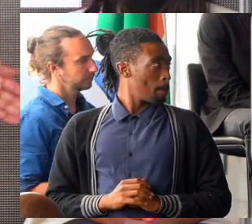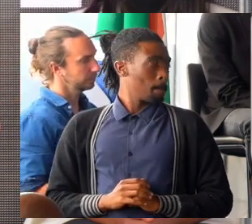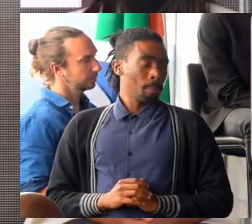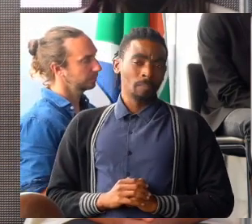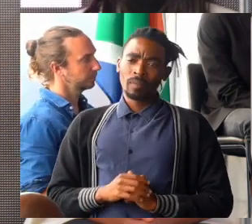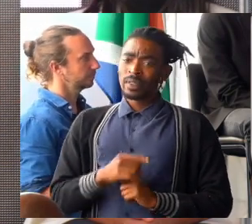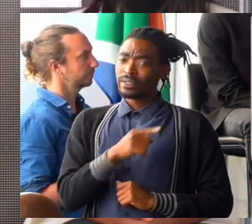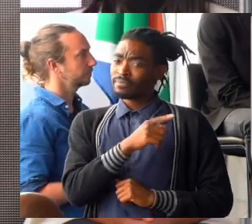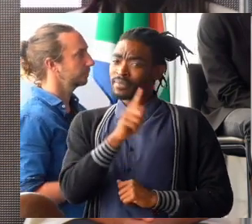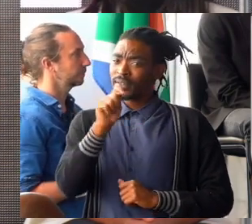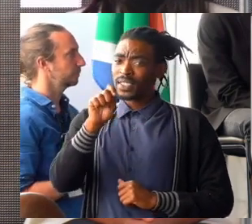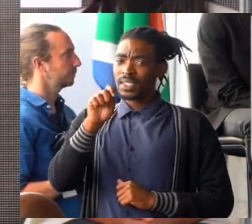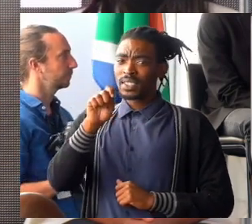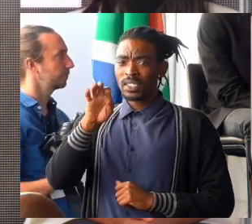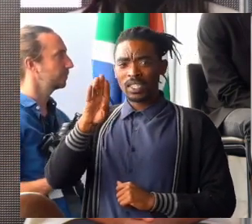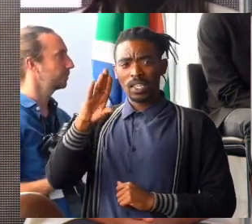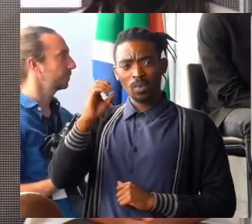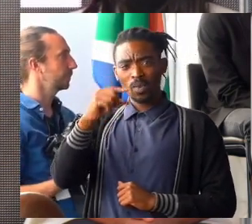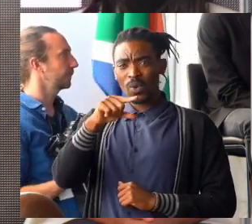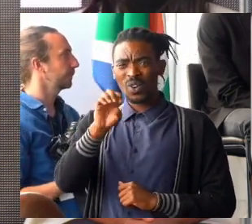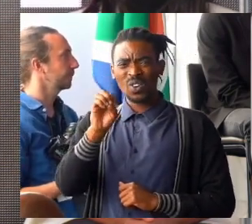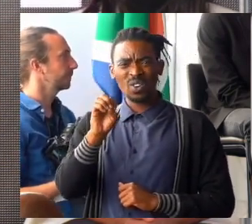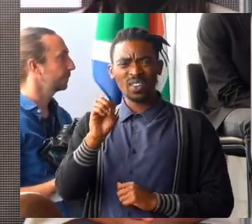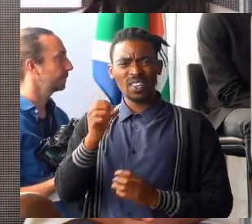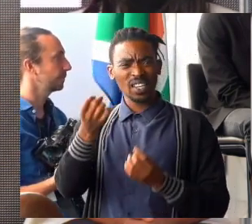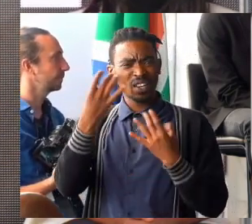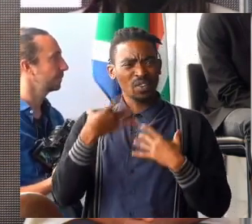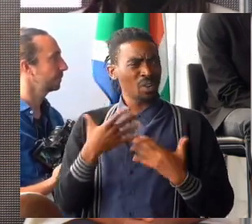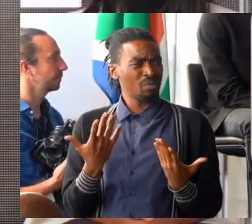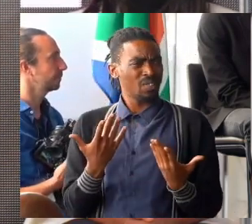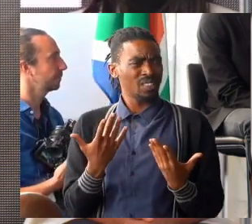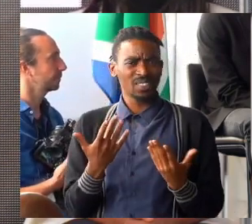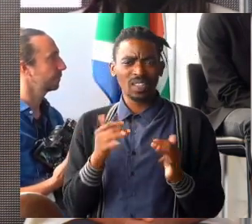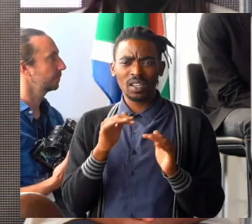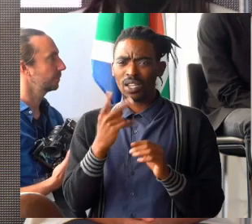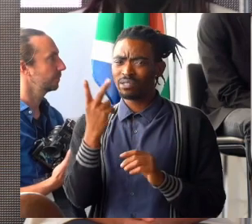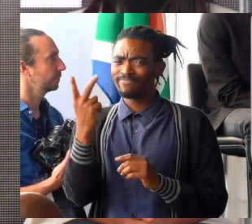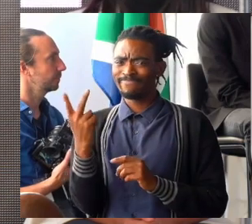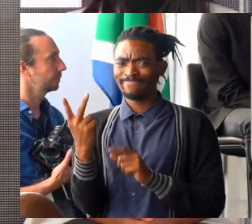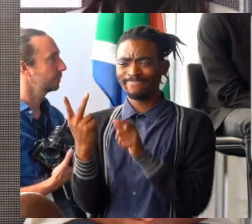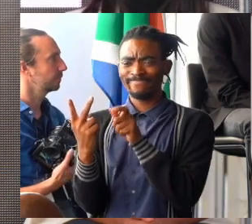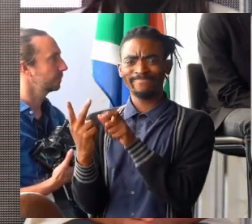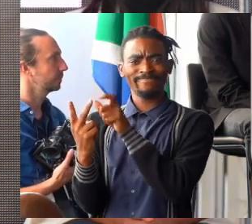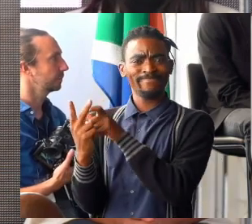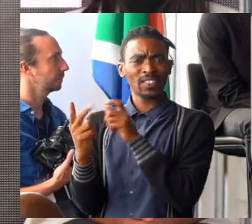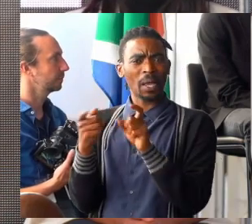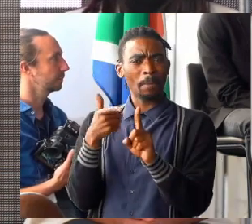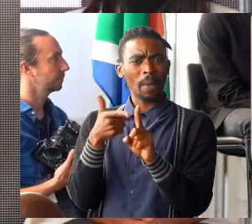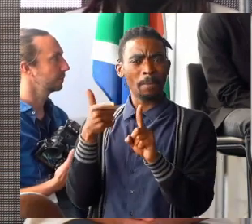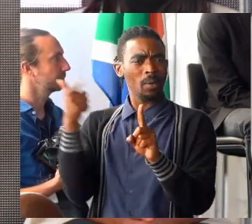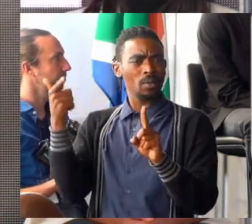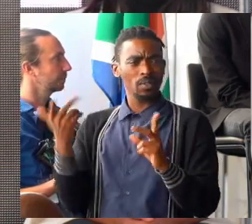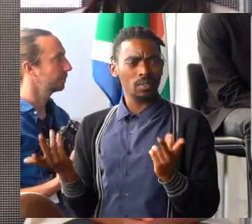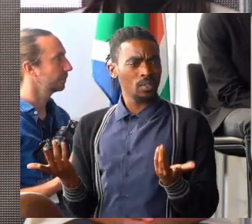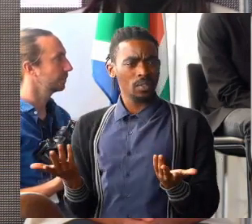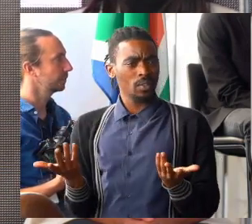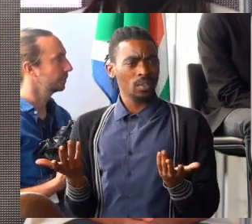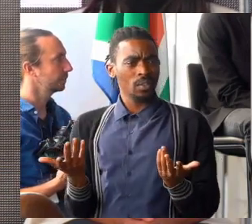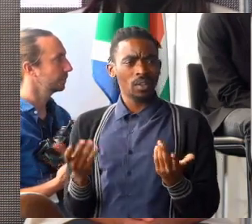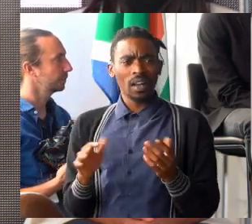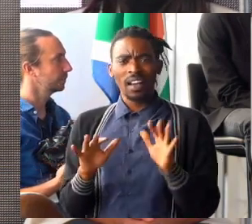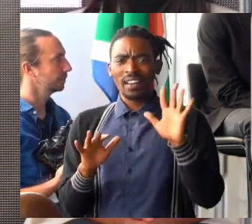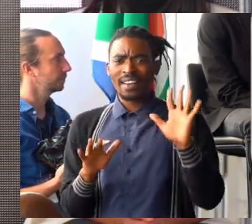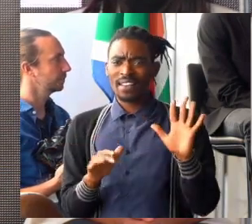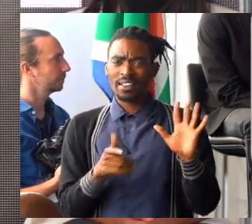Debza spoke about the loss of his friend. We have had two people gunned down on New Road. We had five people gunned